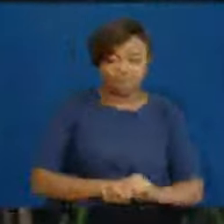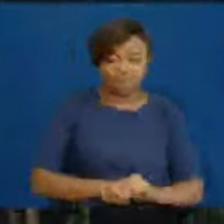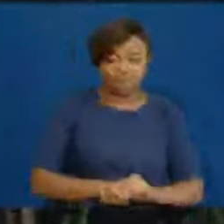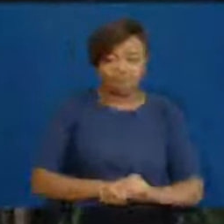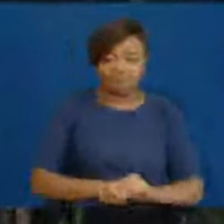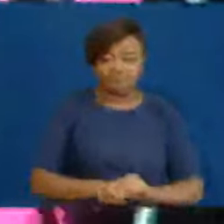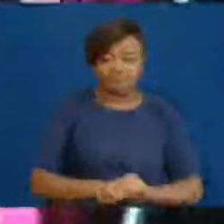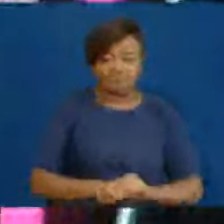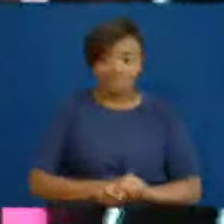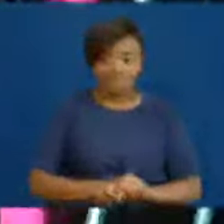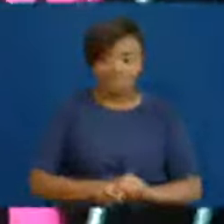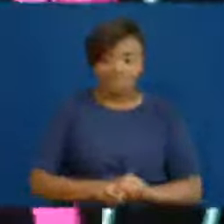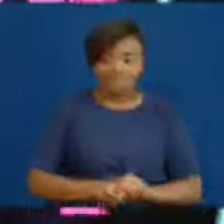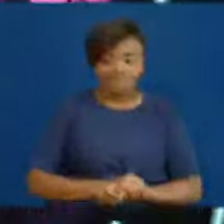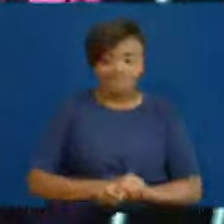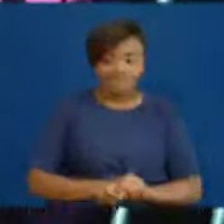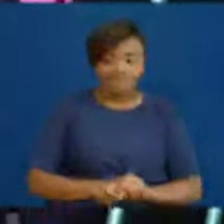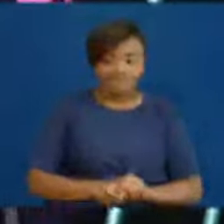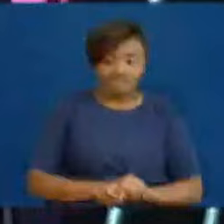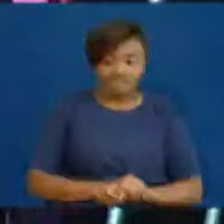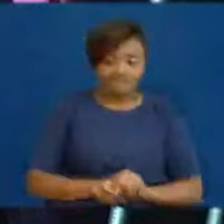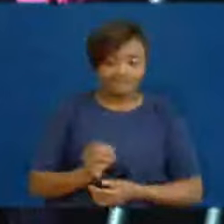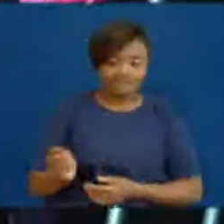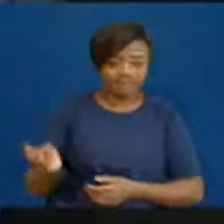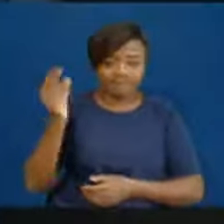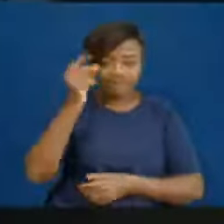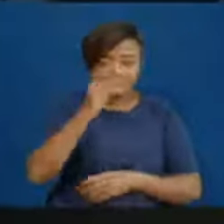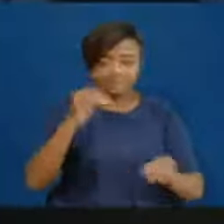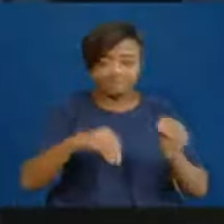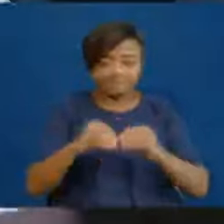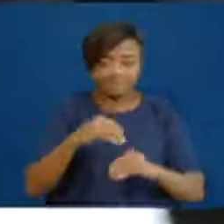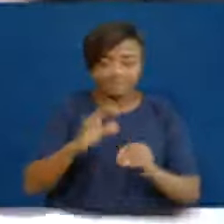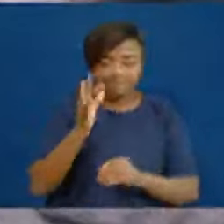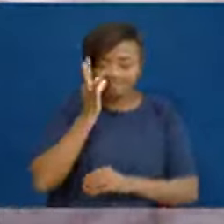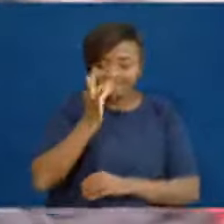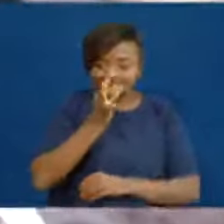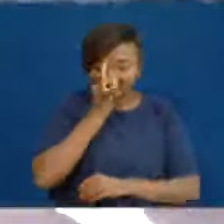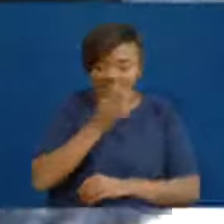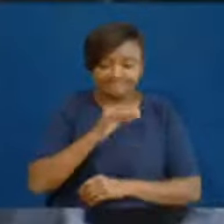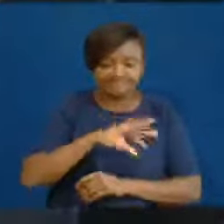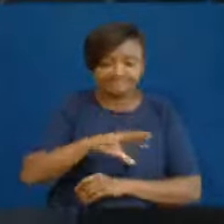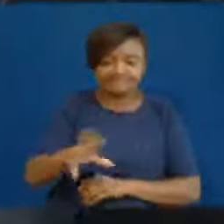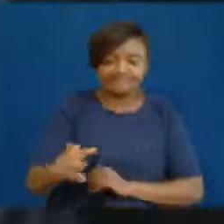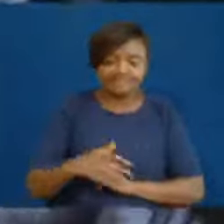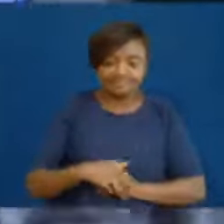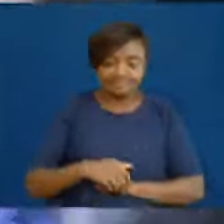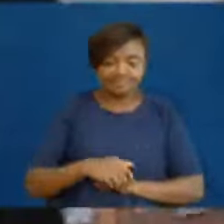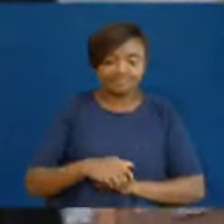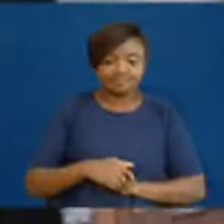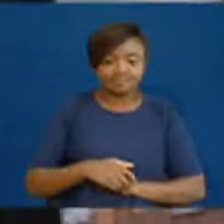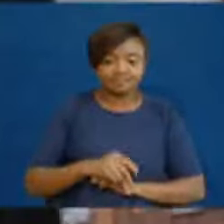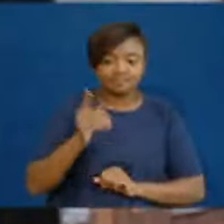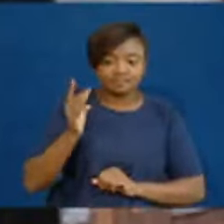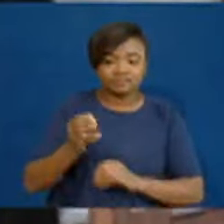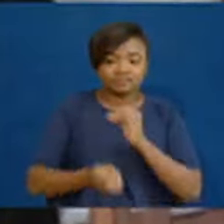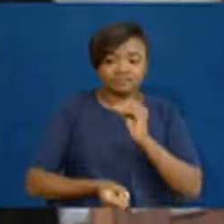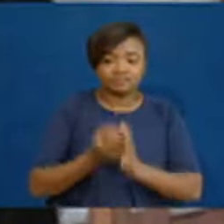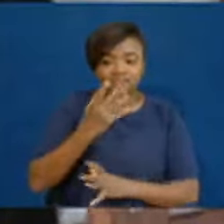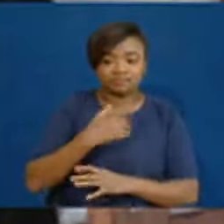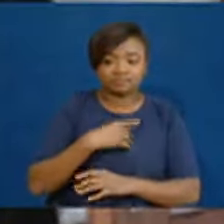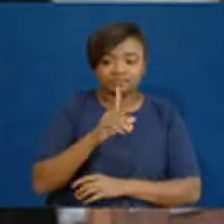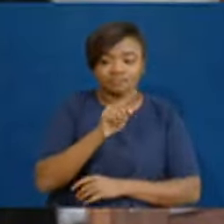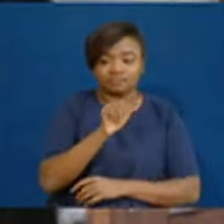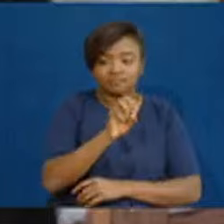The culmination of a night-long fundraiser at the Wajir Park in Mukurwe-ini, Nyeri County, was the launch of the Tom and Sherry Foundation,